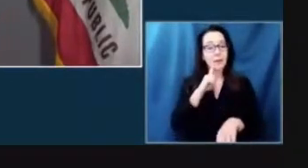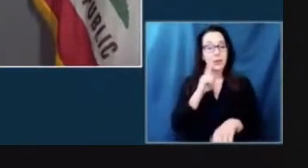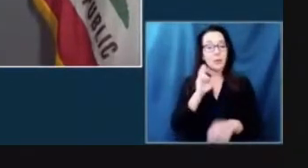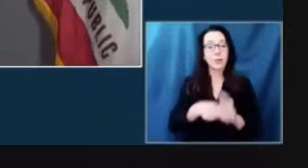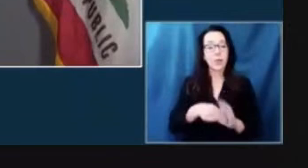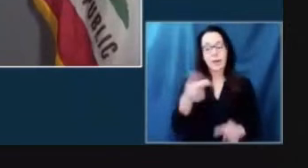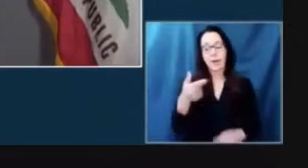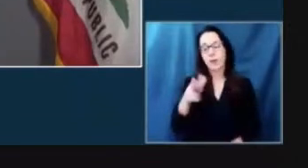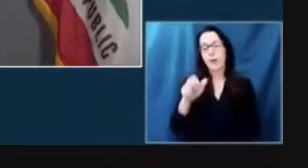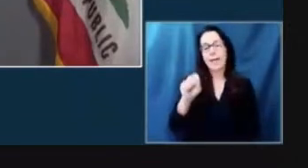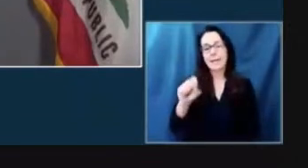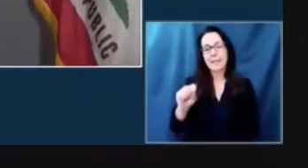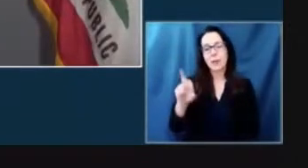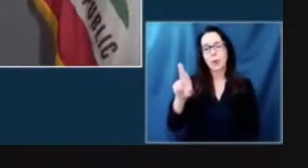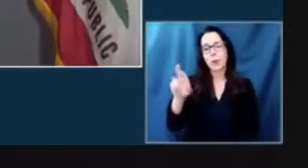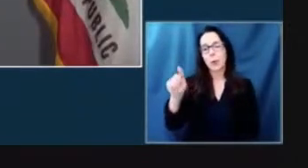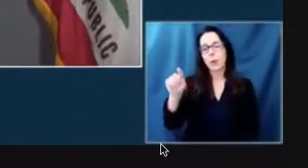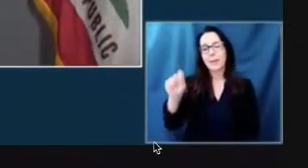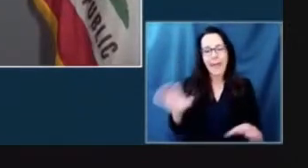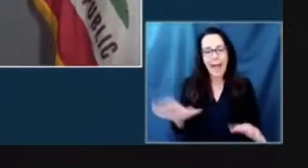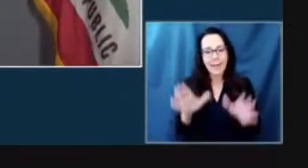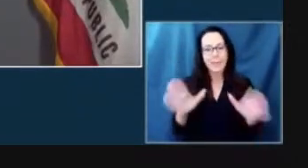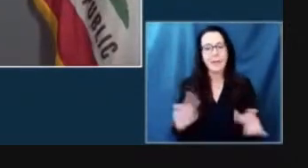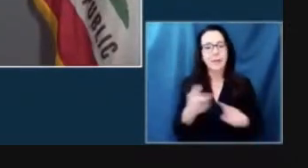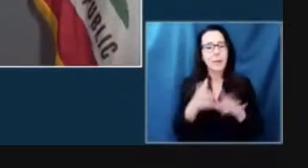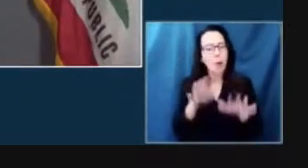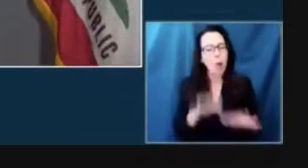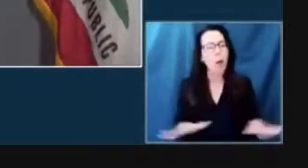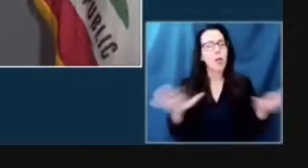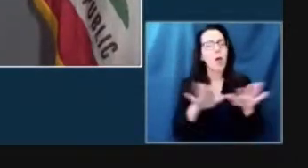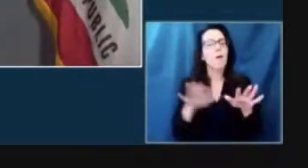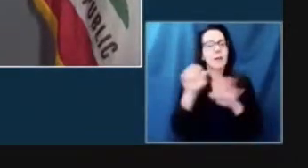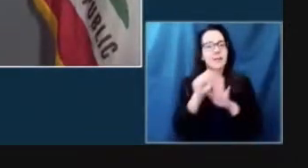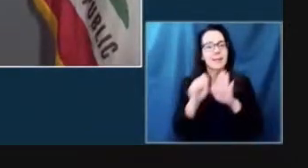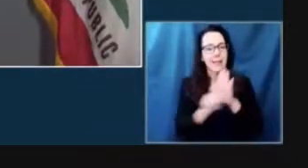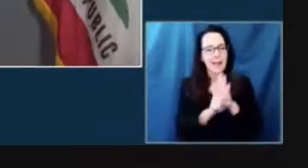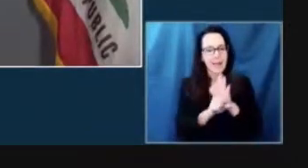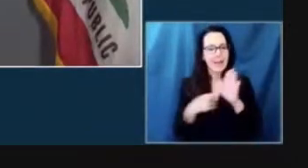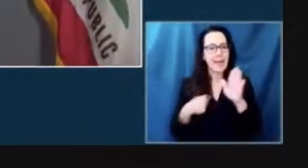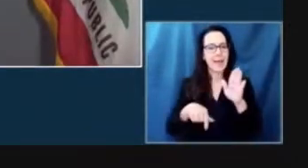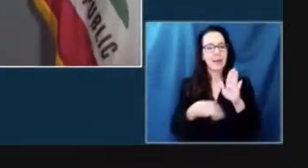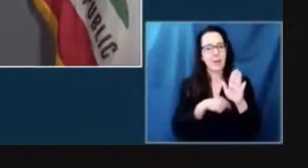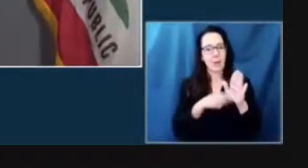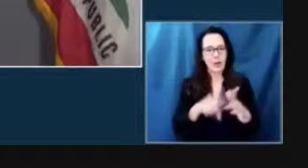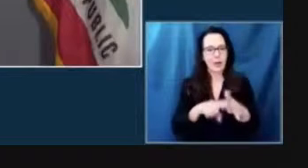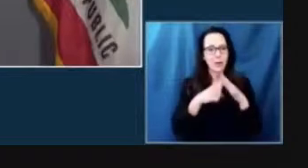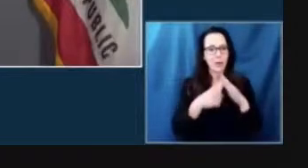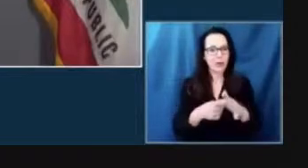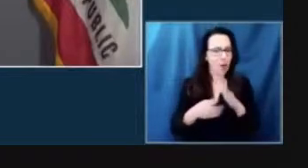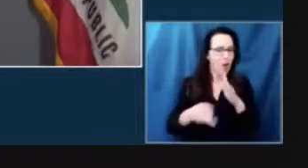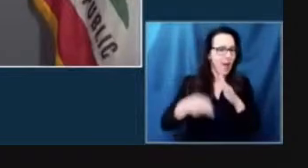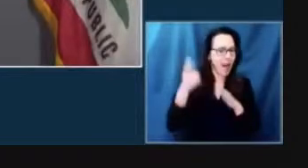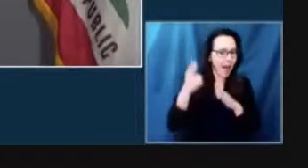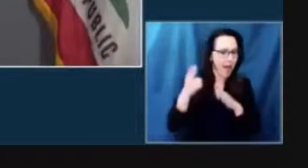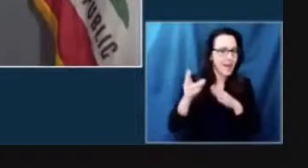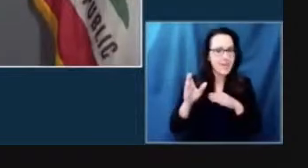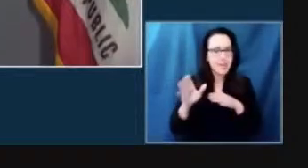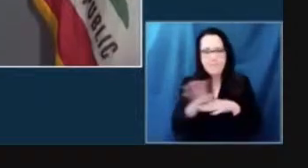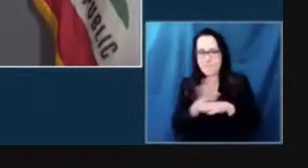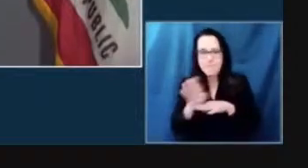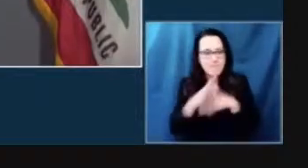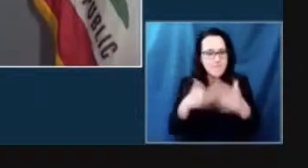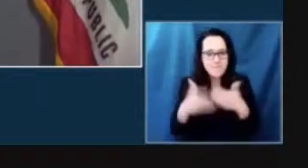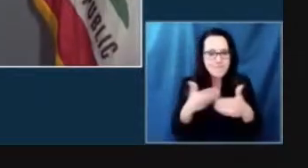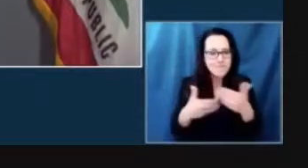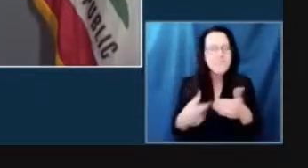around our great state as we move the 2022 campaign season into high gear. With all that's happening in the